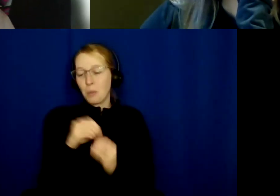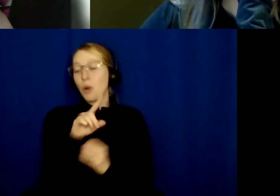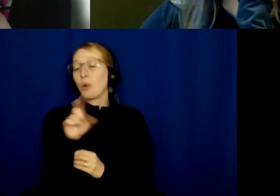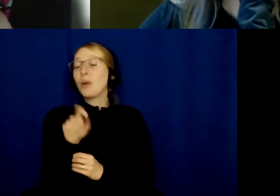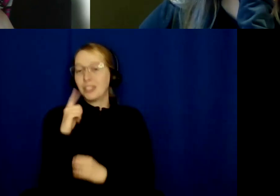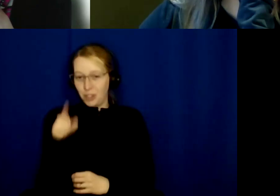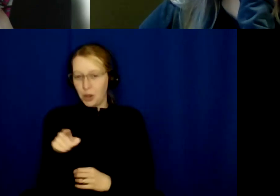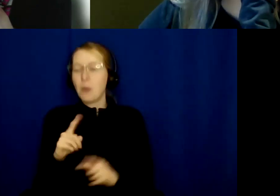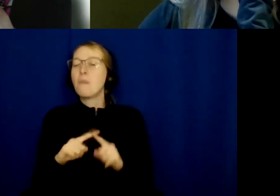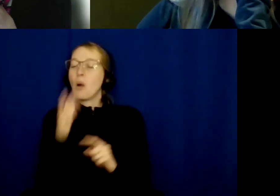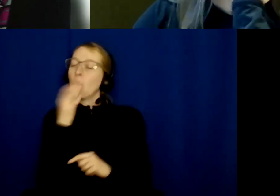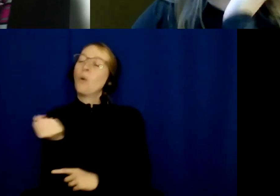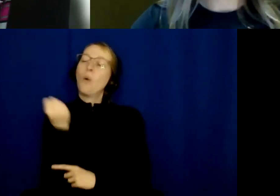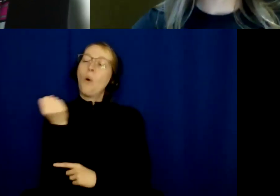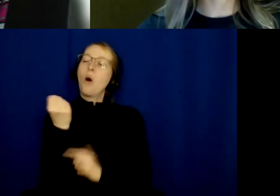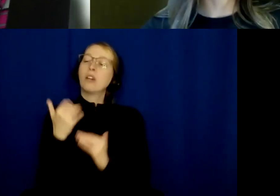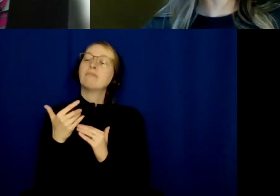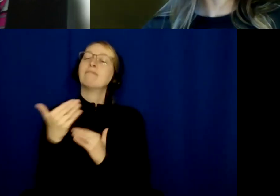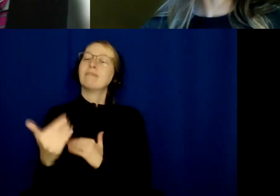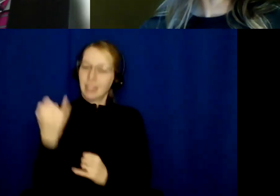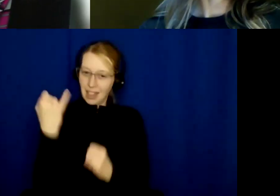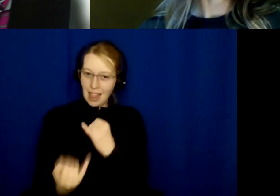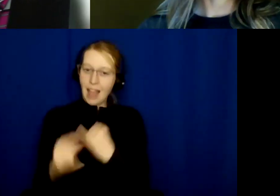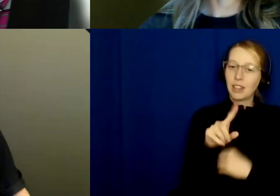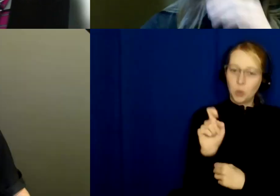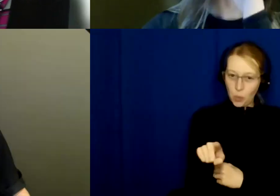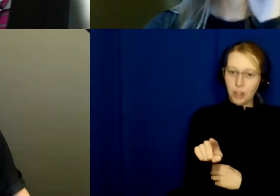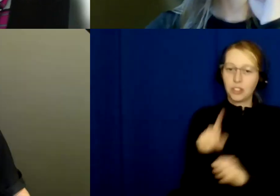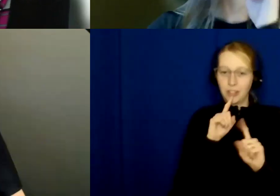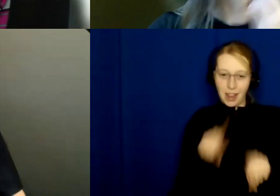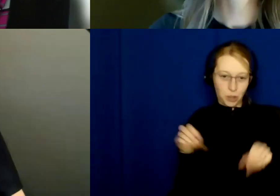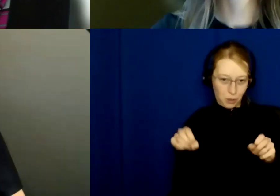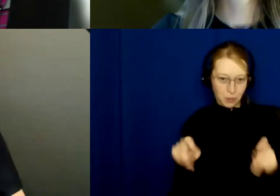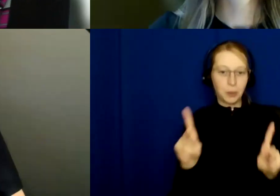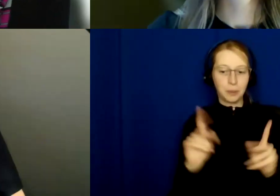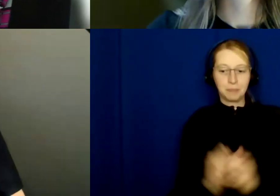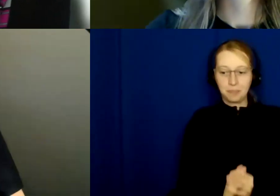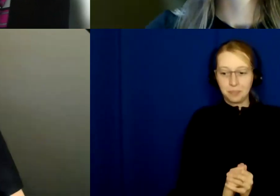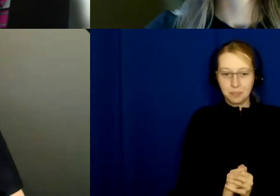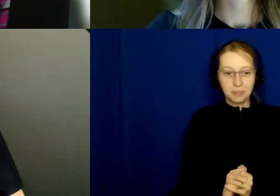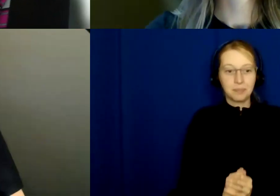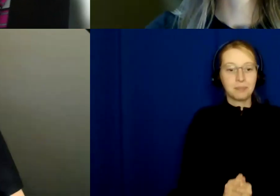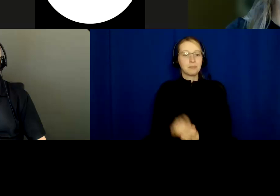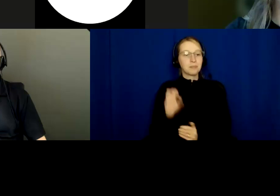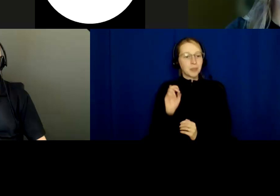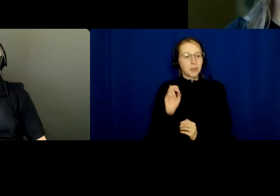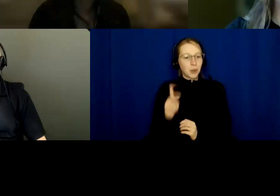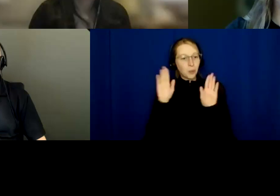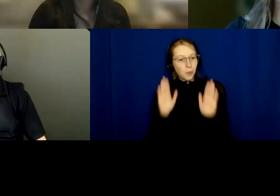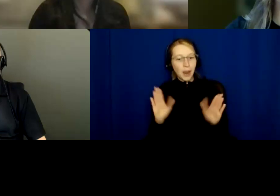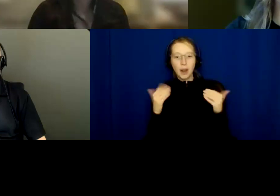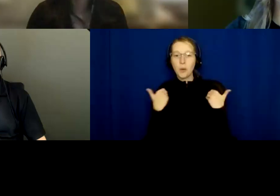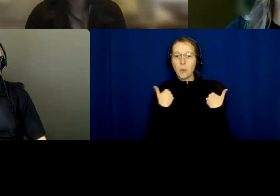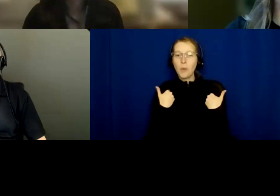for the last Sure. period Yeah. of this. Okay, thank you. Okay, great. We want to make sure that we give all of our